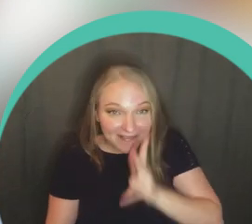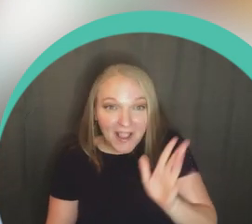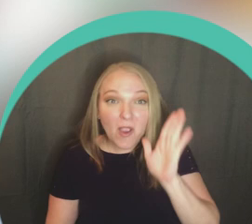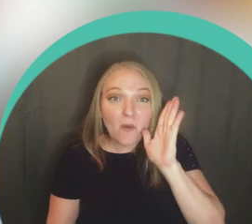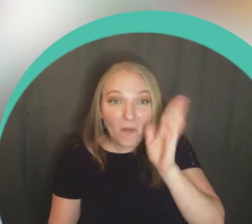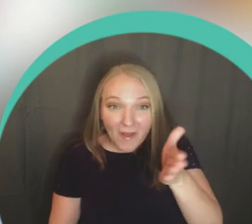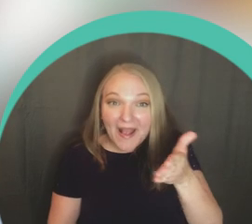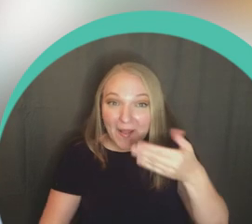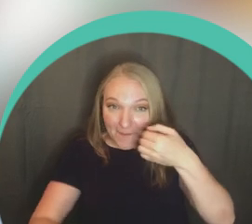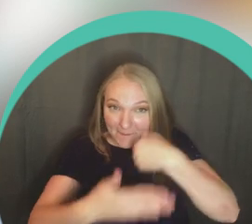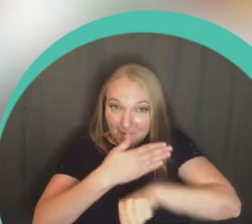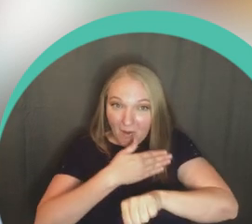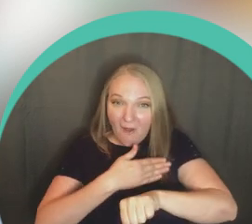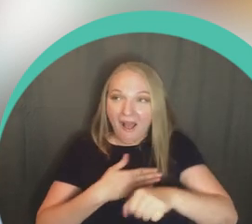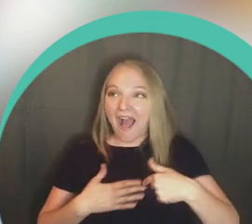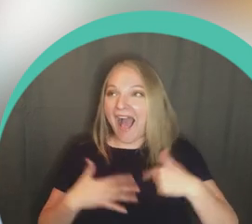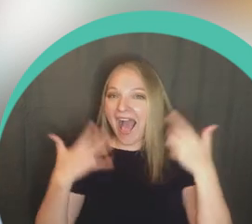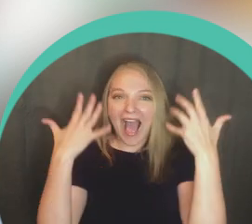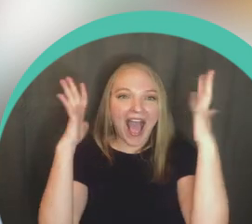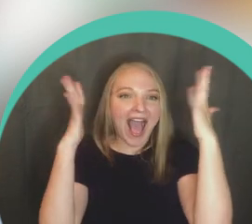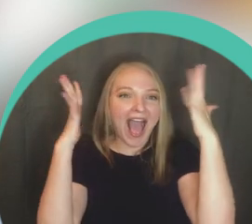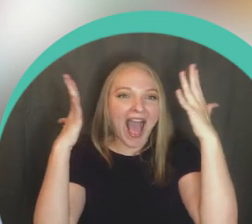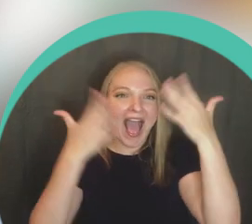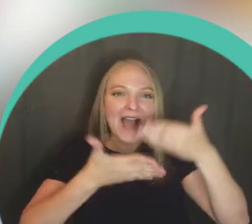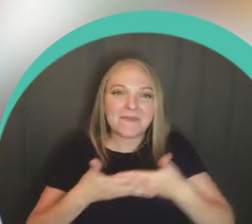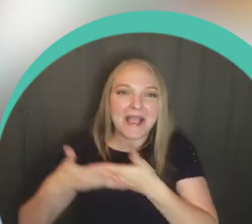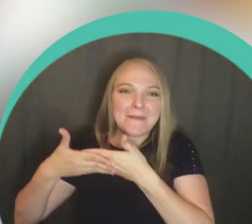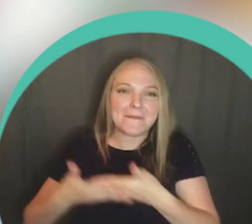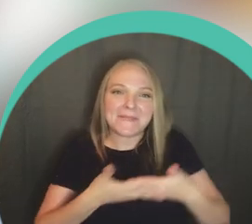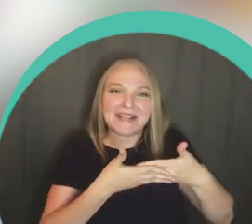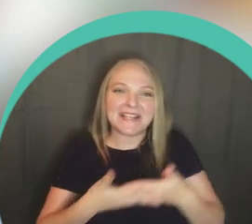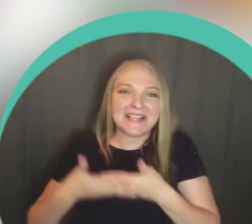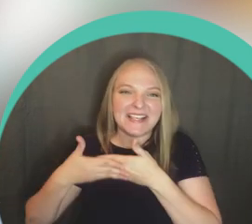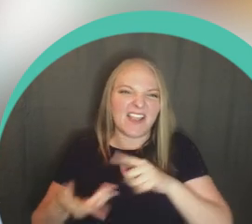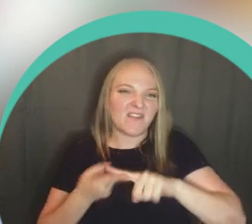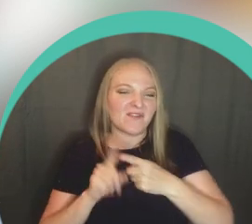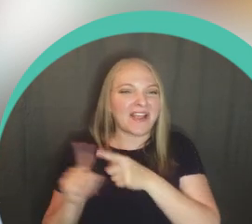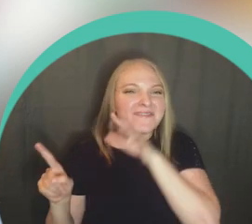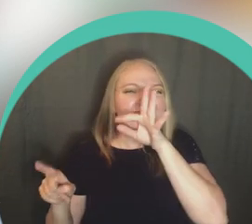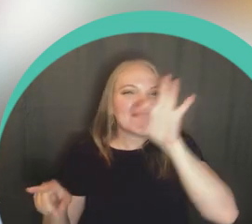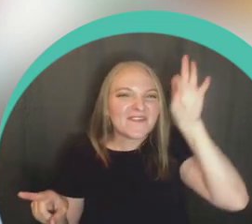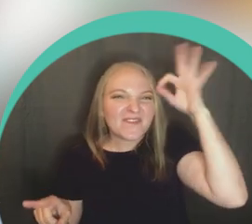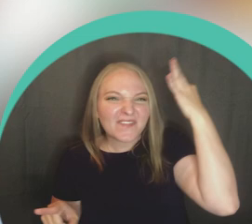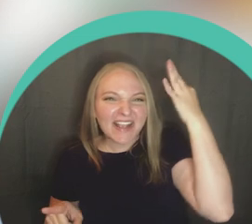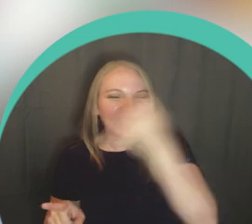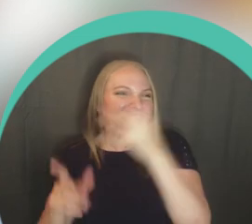"Yay! Un petit bébé!" Adele say, clapping her hands.